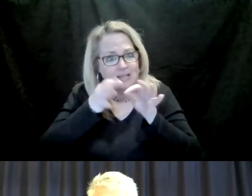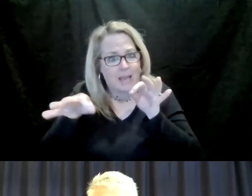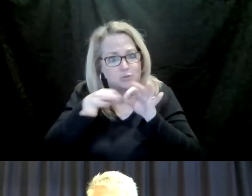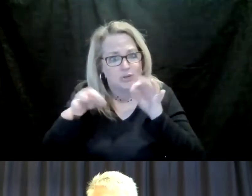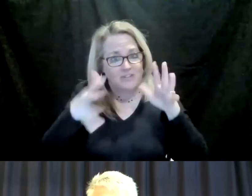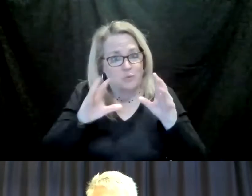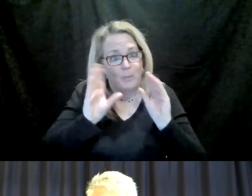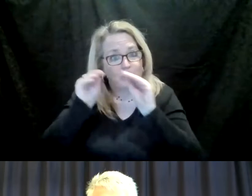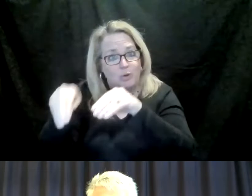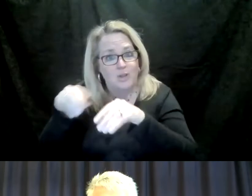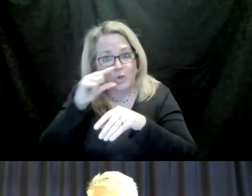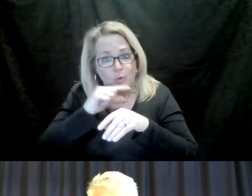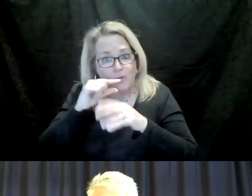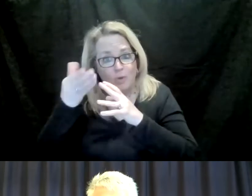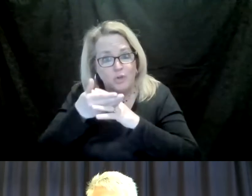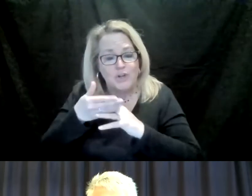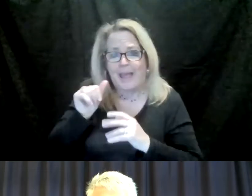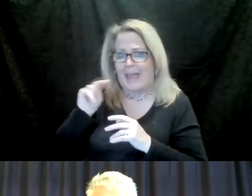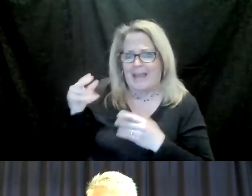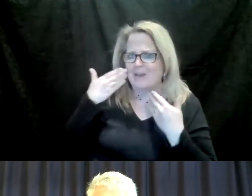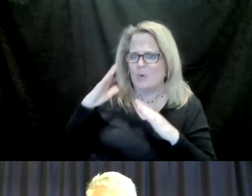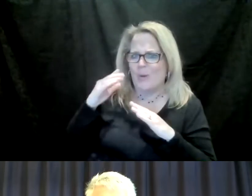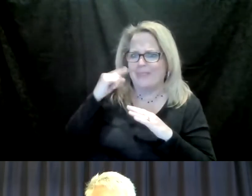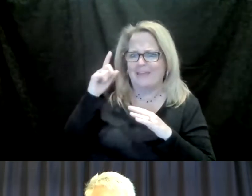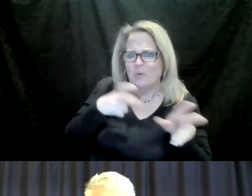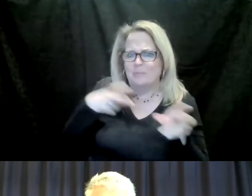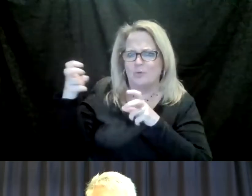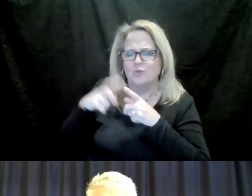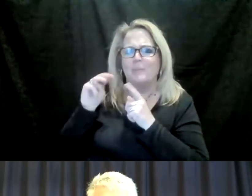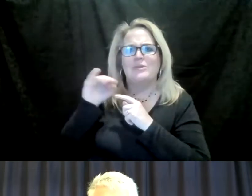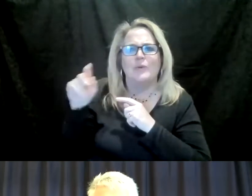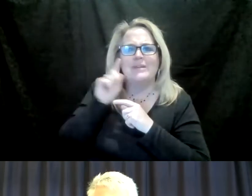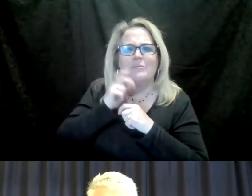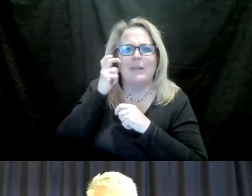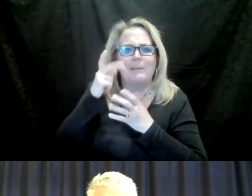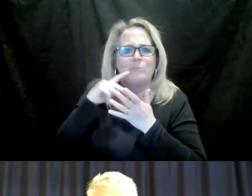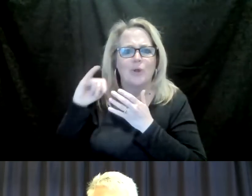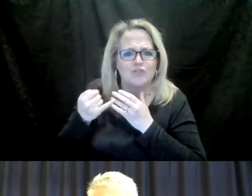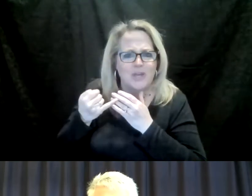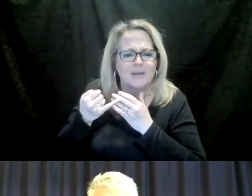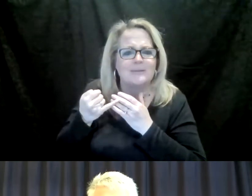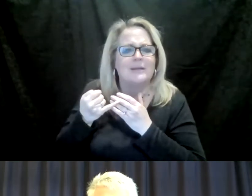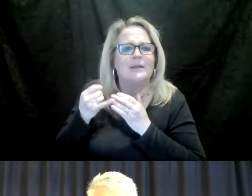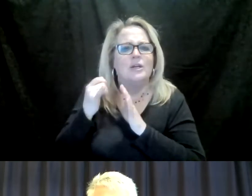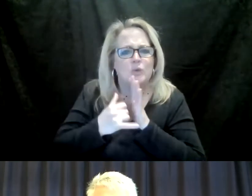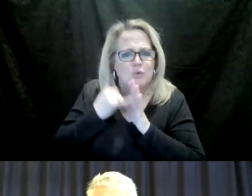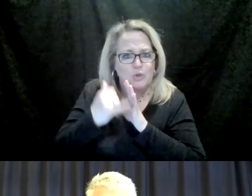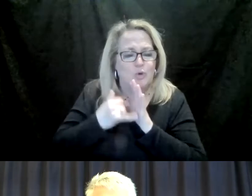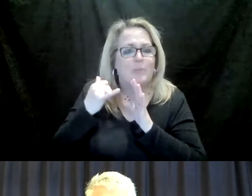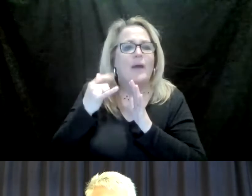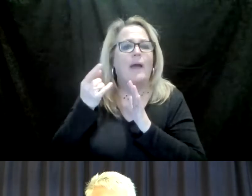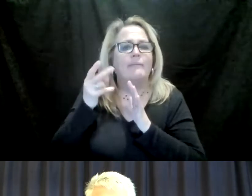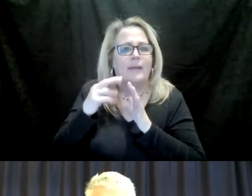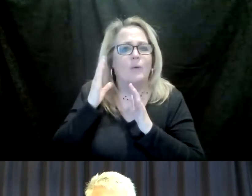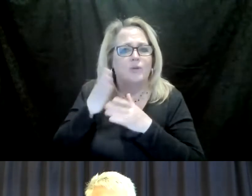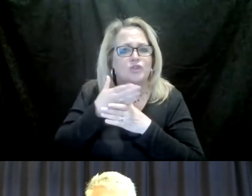folder? I'm not sure yet. I think I need to upload it to the Minnesota Deafblind Project YouTube, and then from there I will